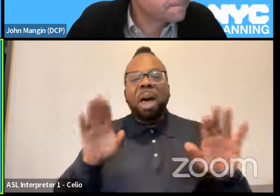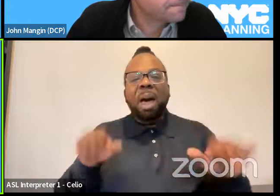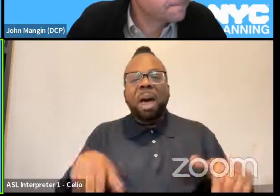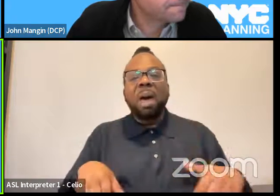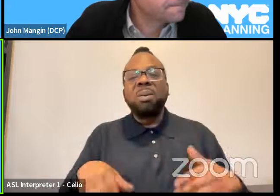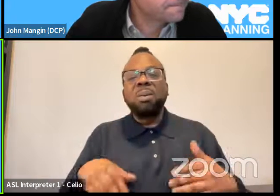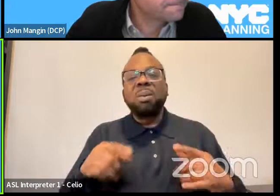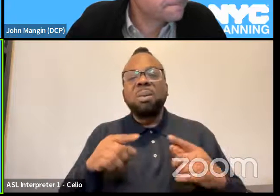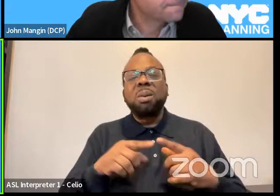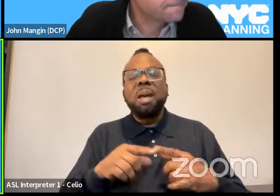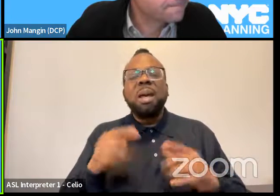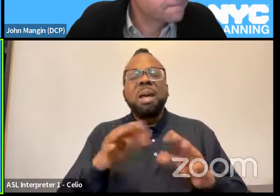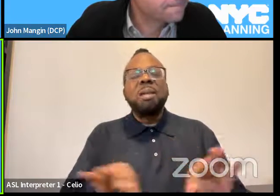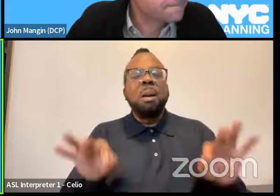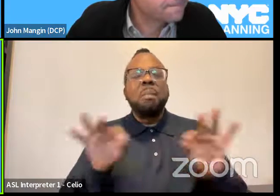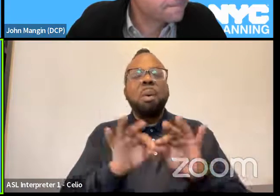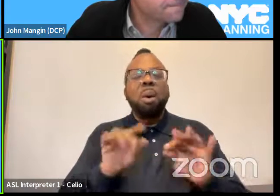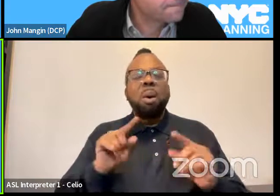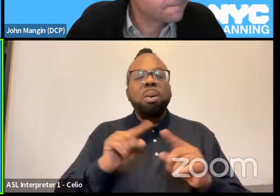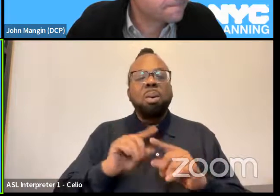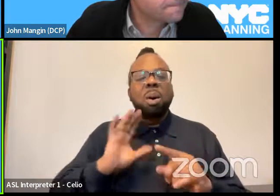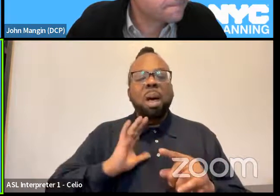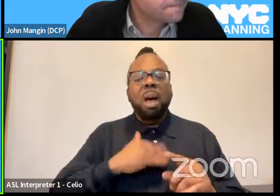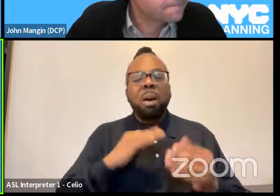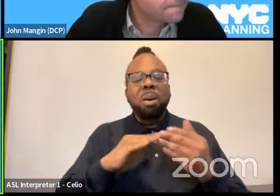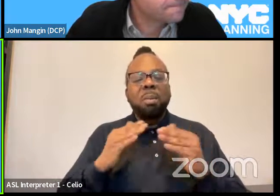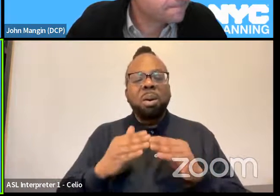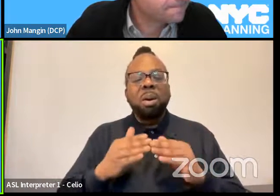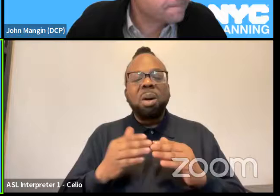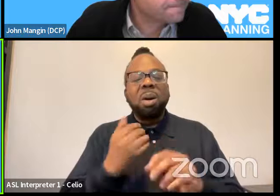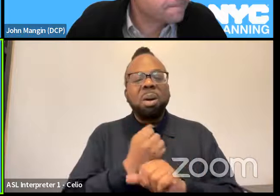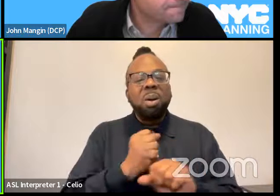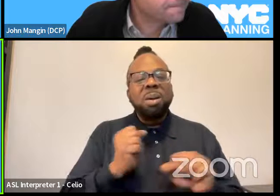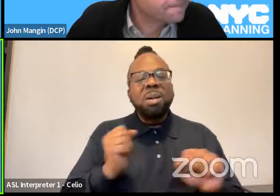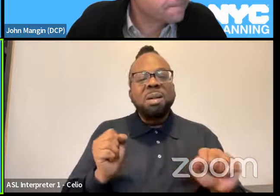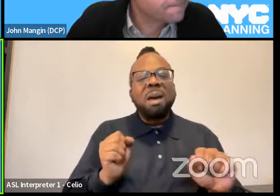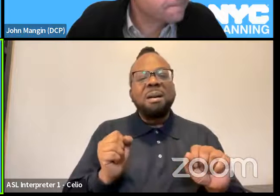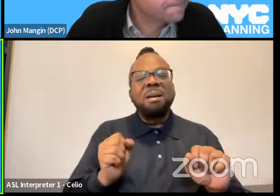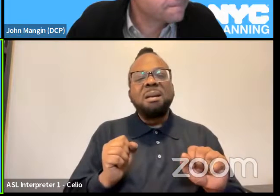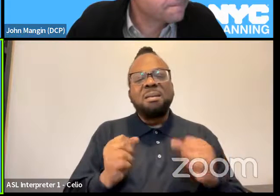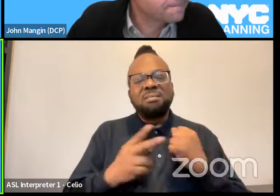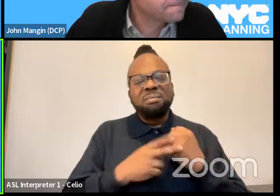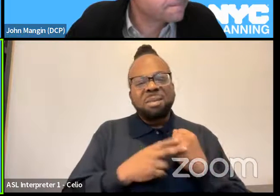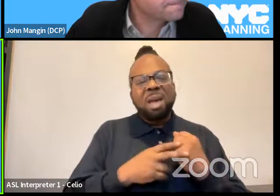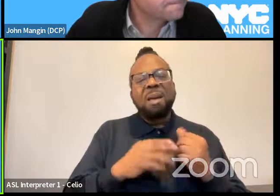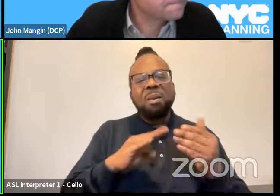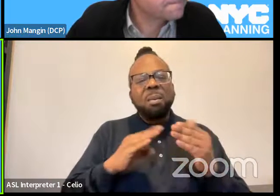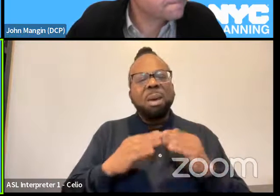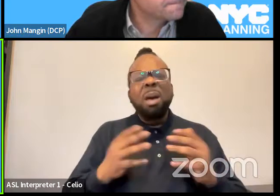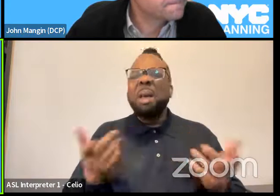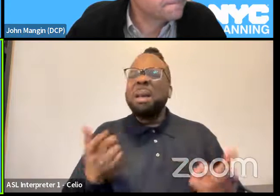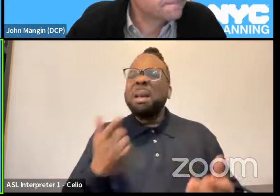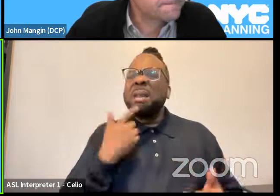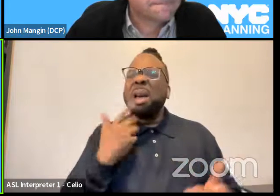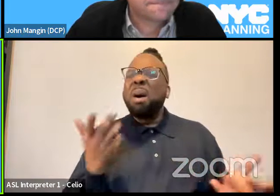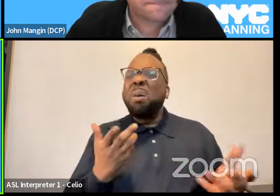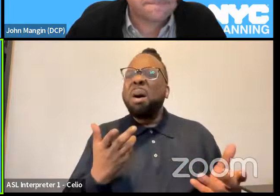communities? That is imperative to preserve communities. So either one of you want to just talk a little bit about what does it mean to be permanently